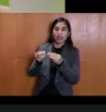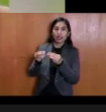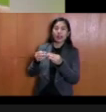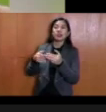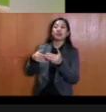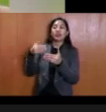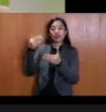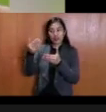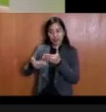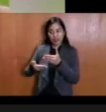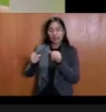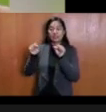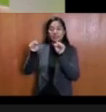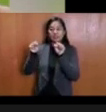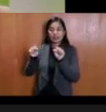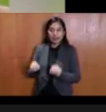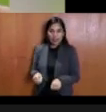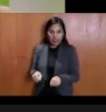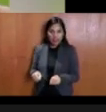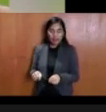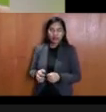can,